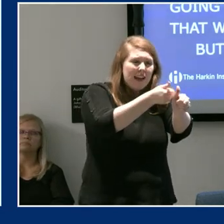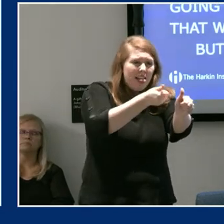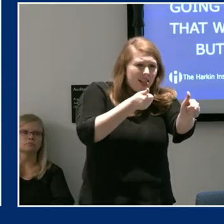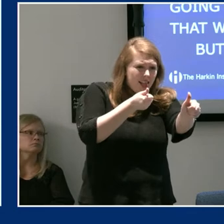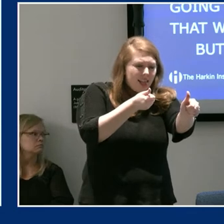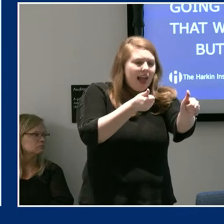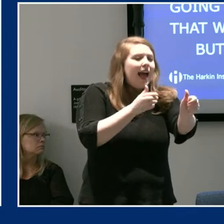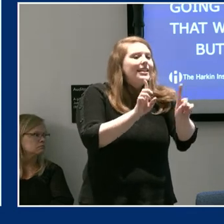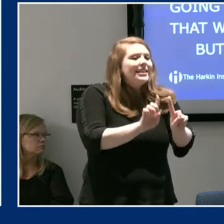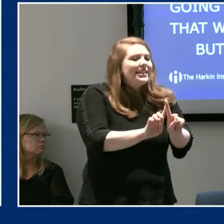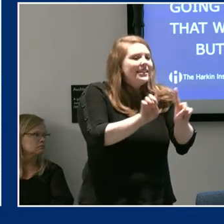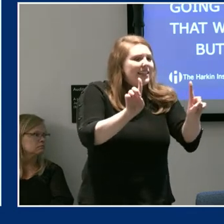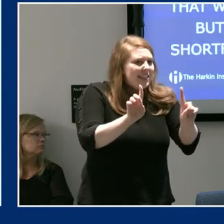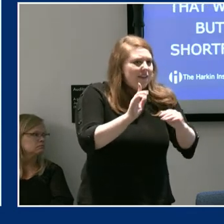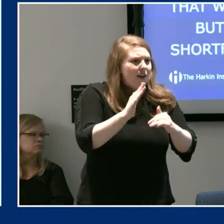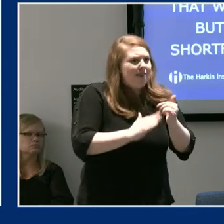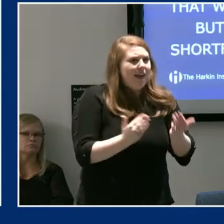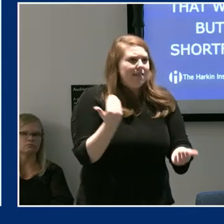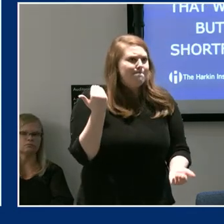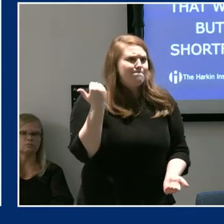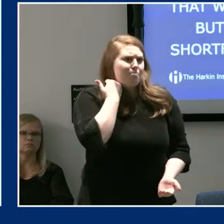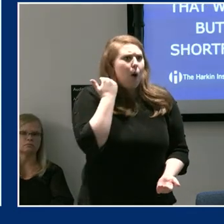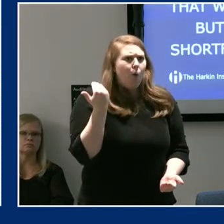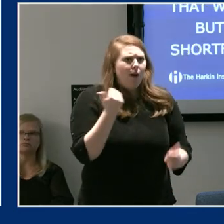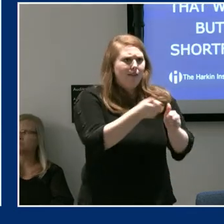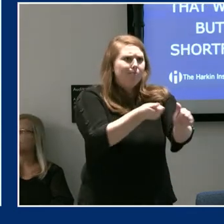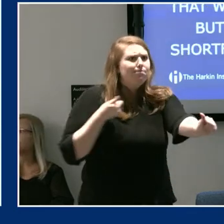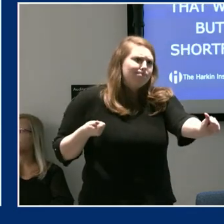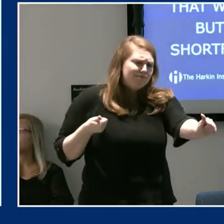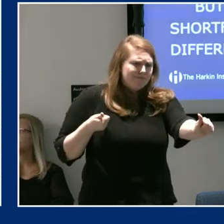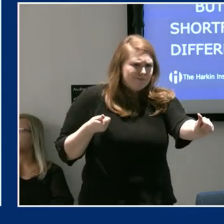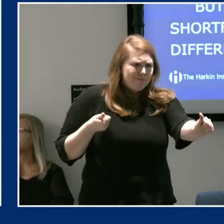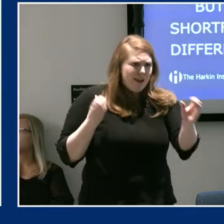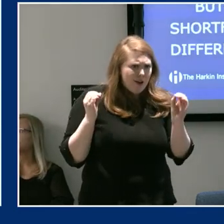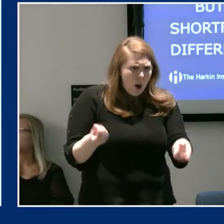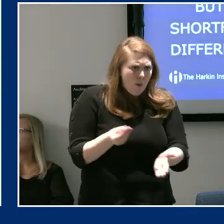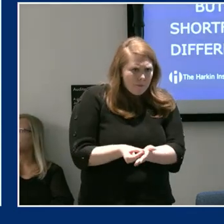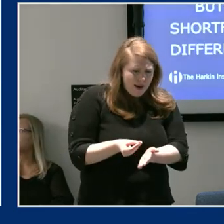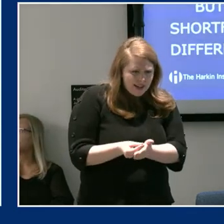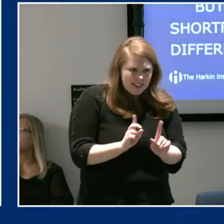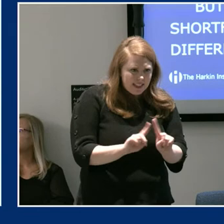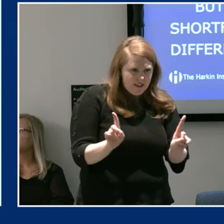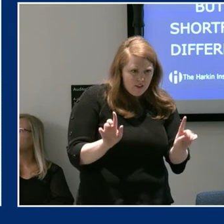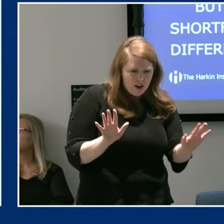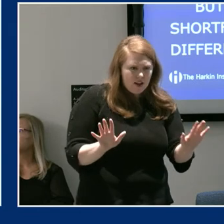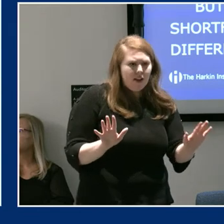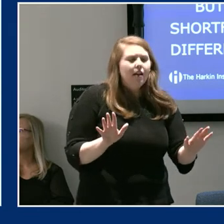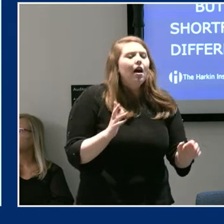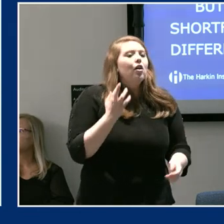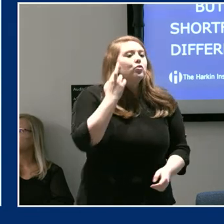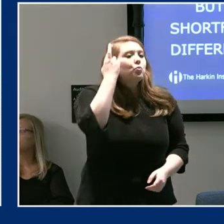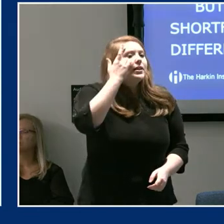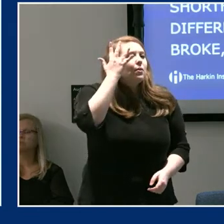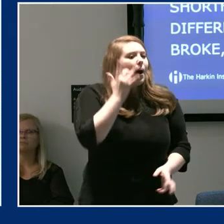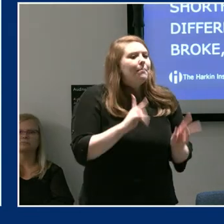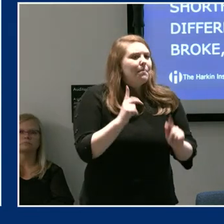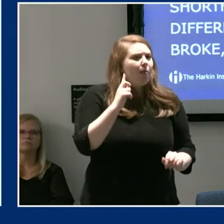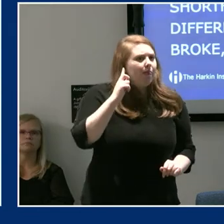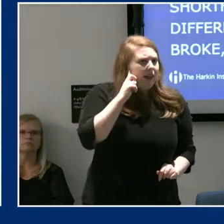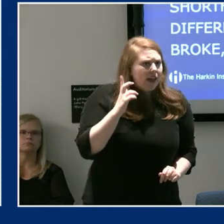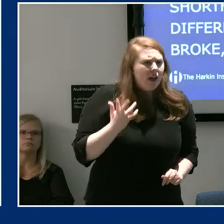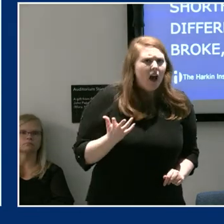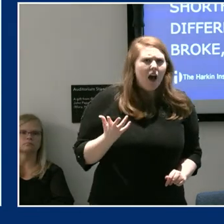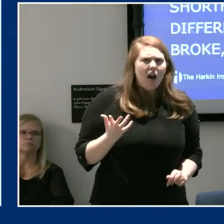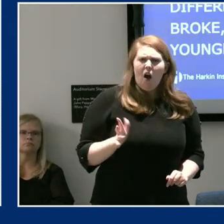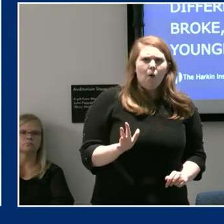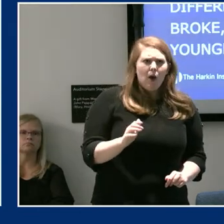that's a whole different proposition from the program being broke, being bankrupt. And that's why a lot of younger people, they hear that and think, well, it's